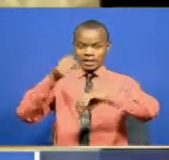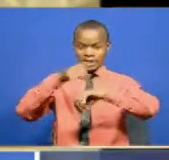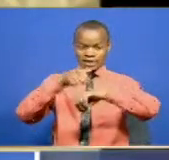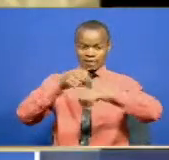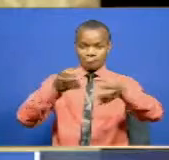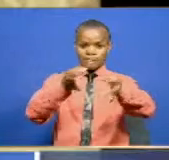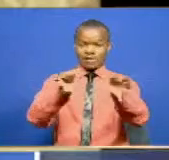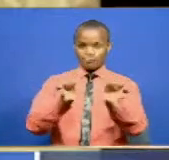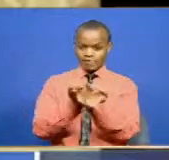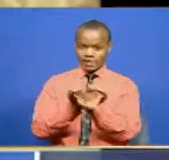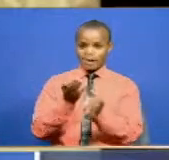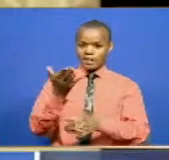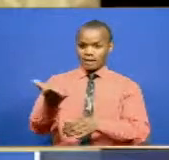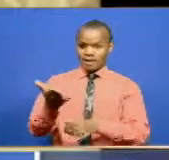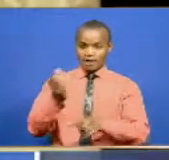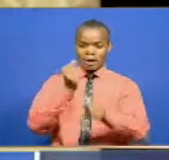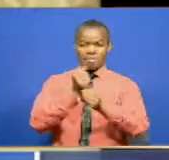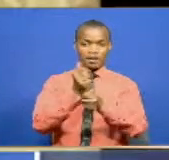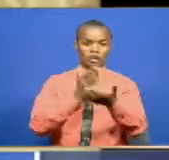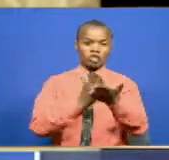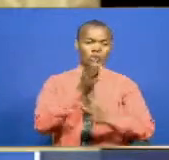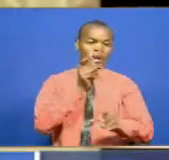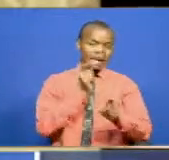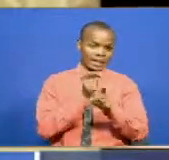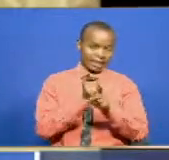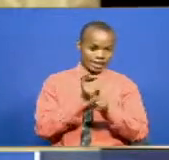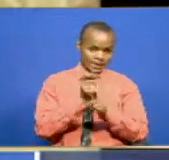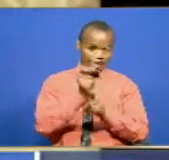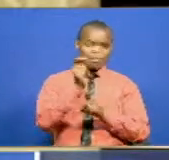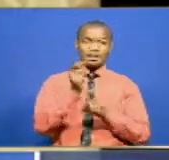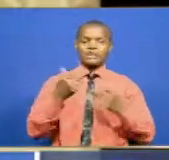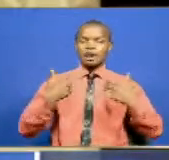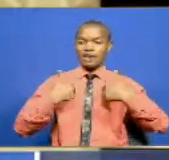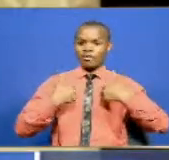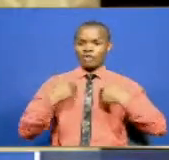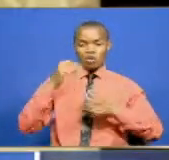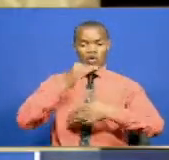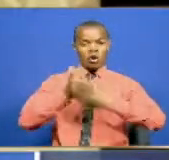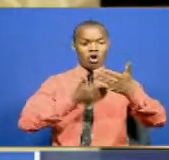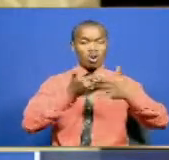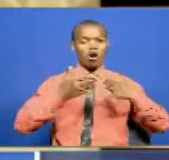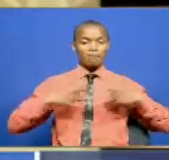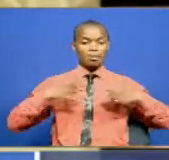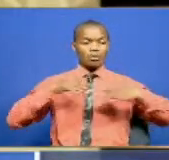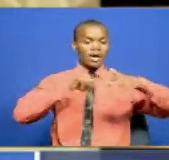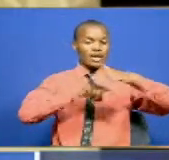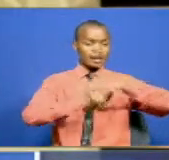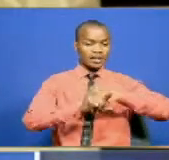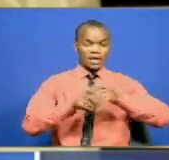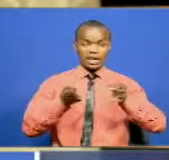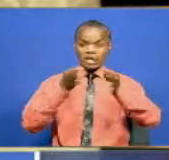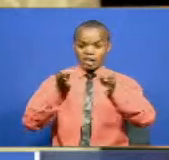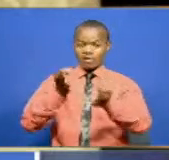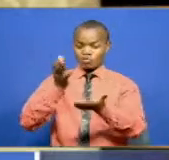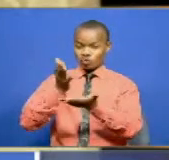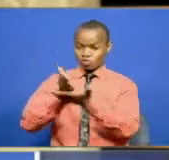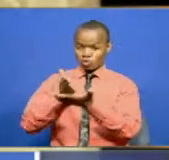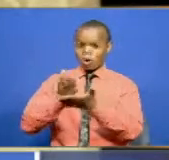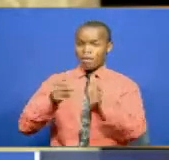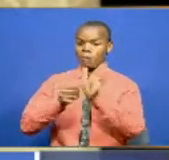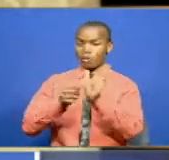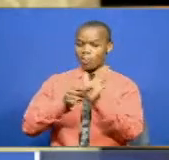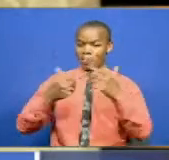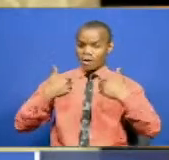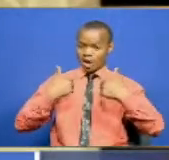that we check the temperatures of those people who are coming in. And where it is detected that a member of the public is